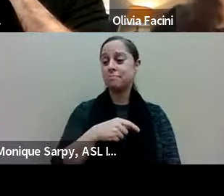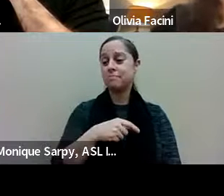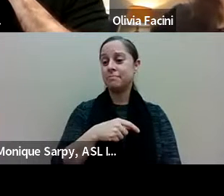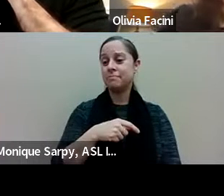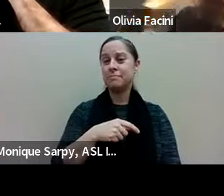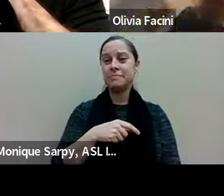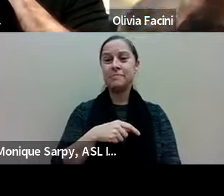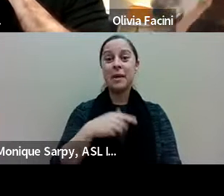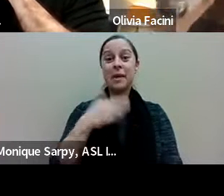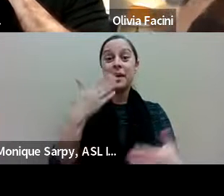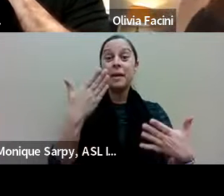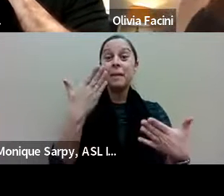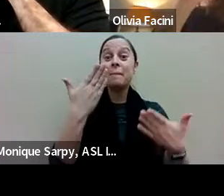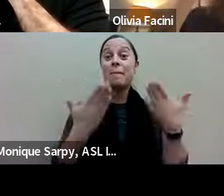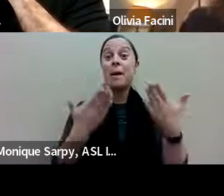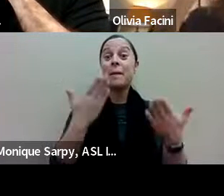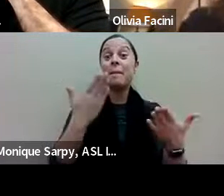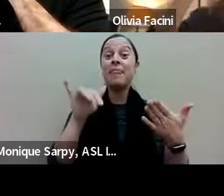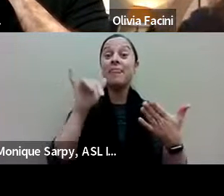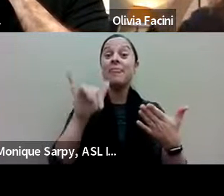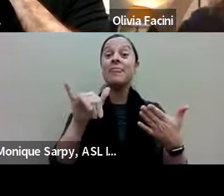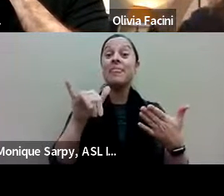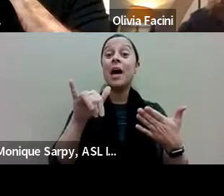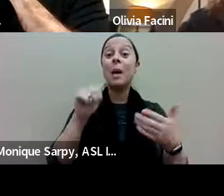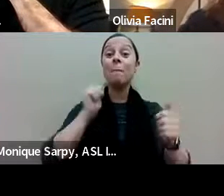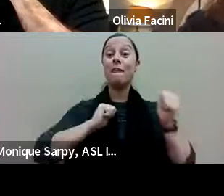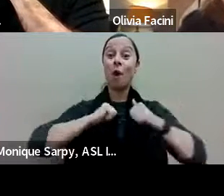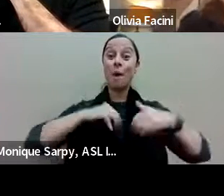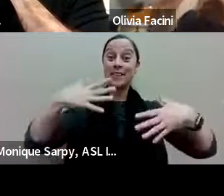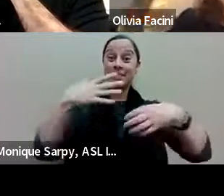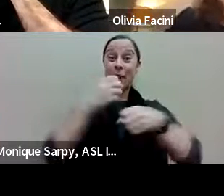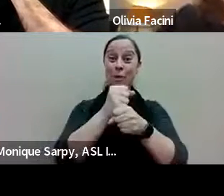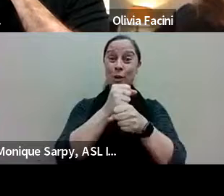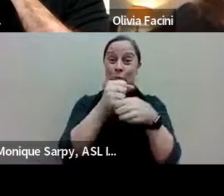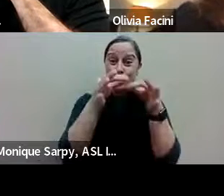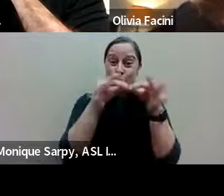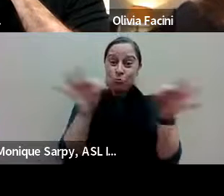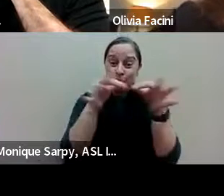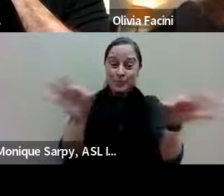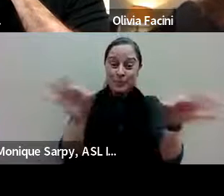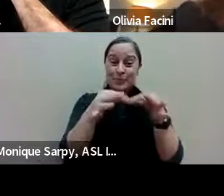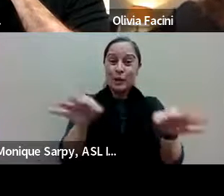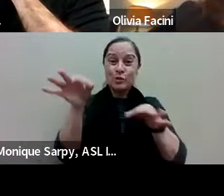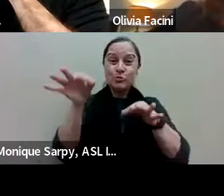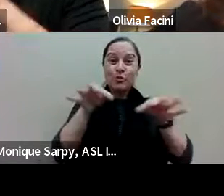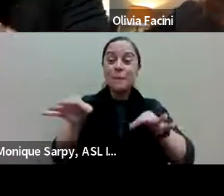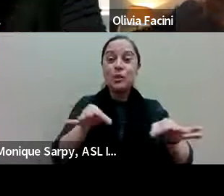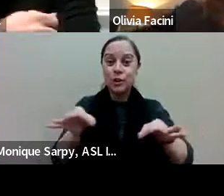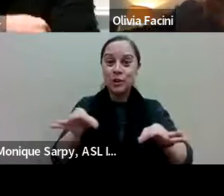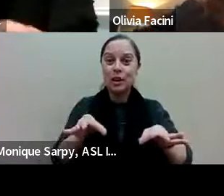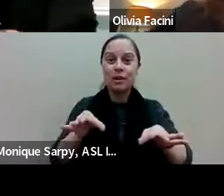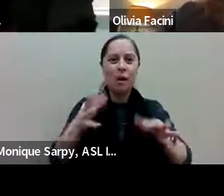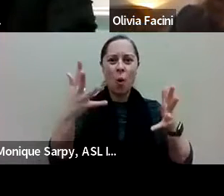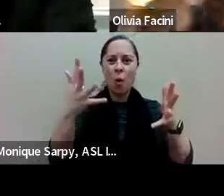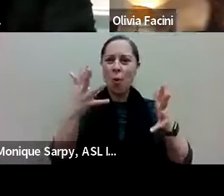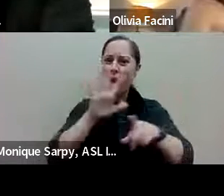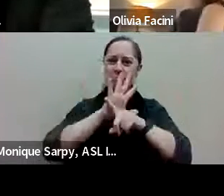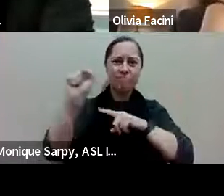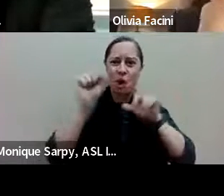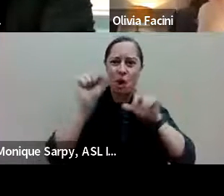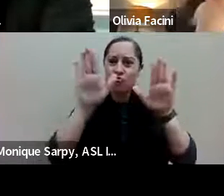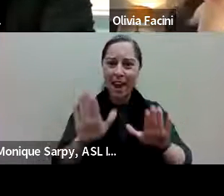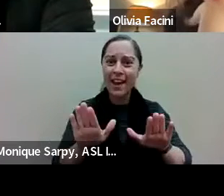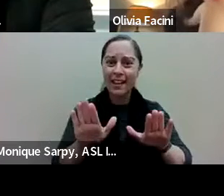the summary of the performance will be. And once attending, if